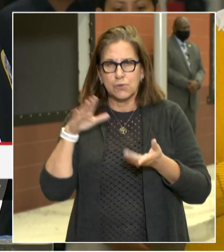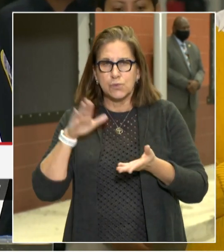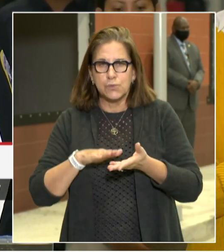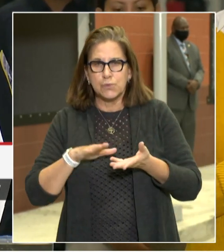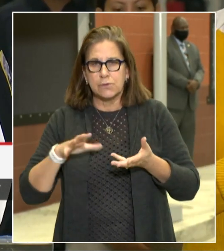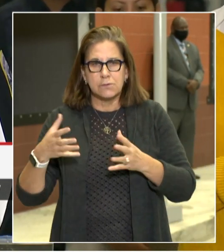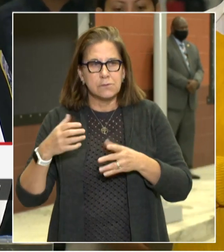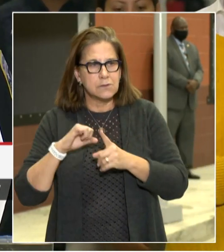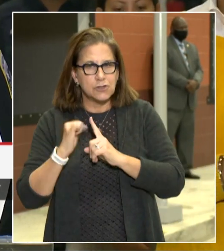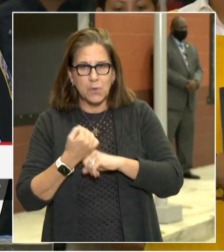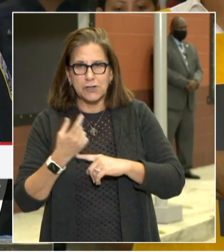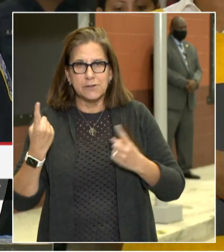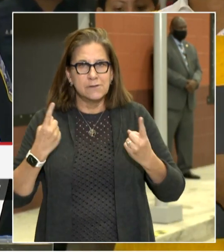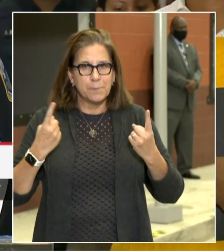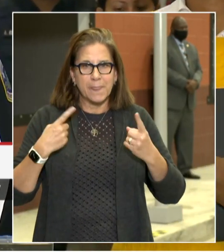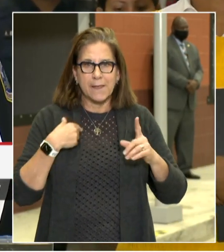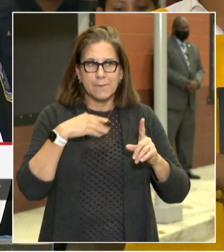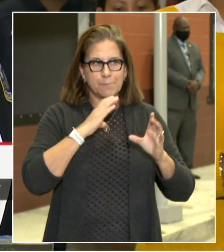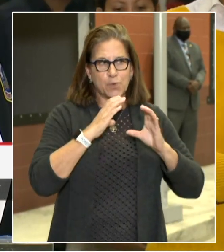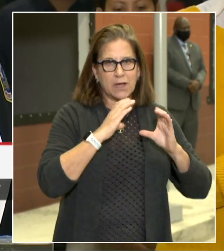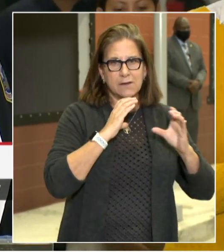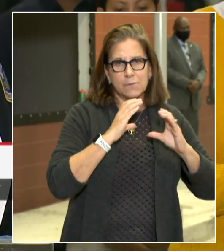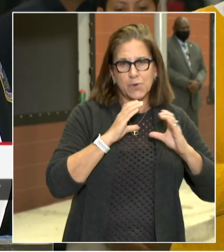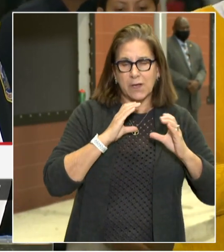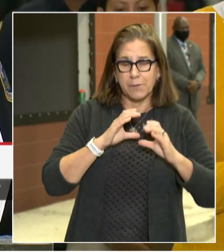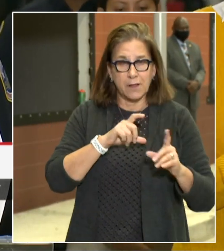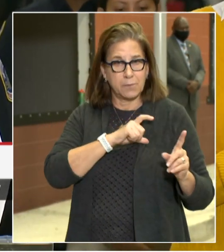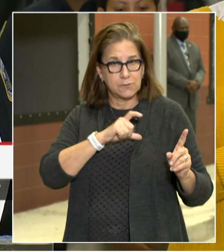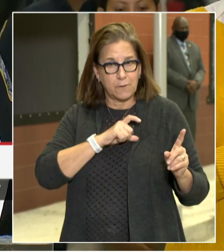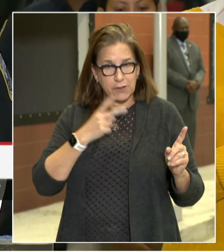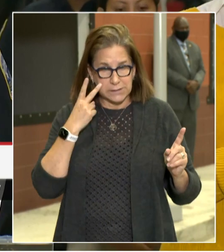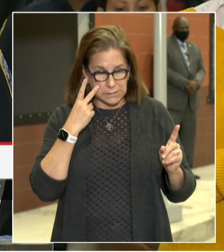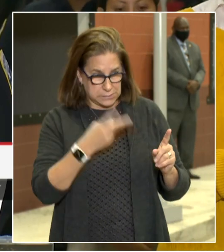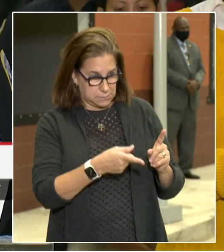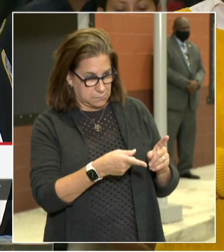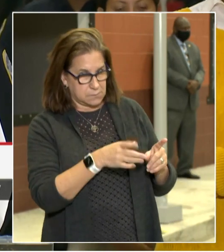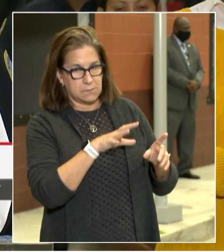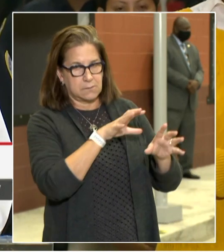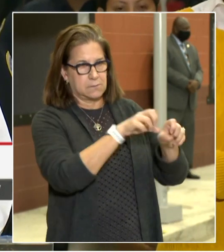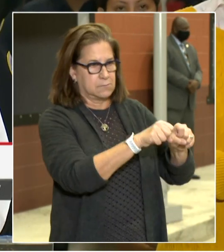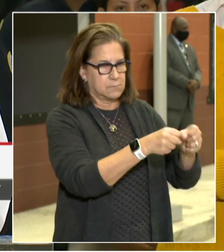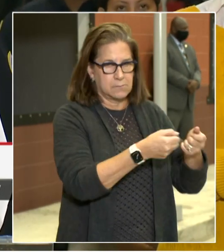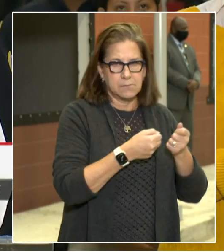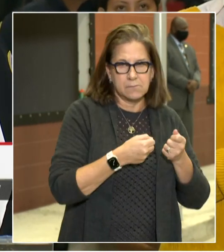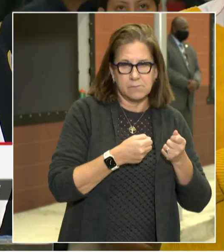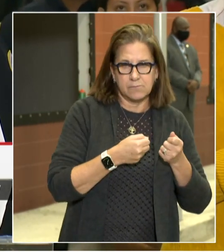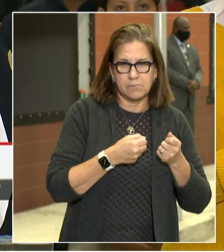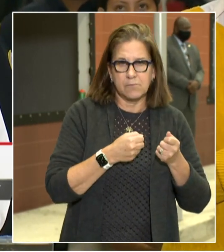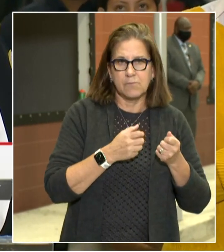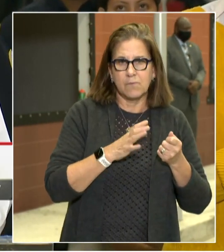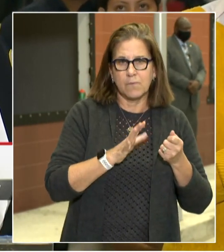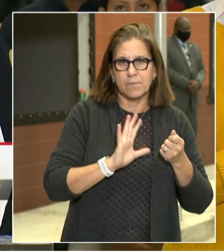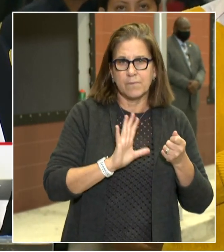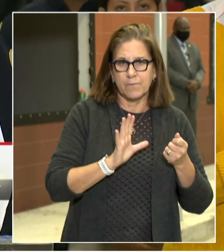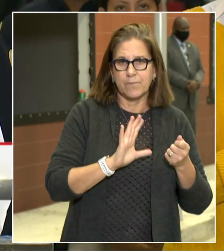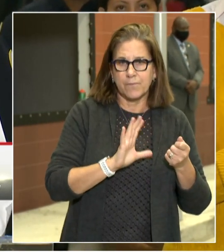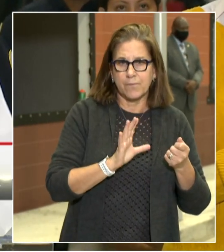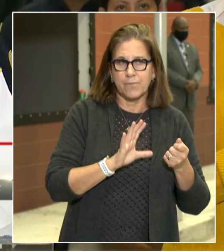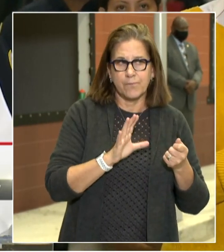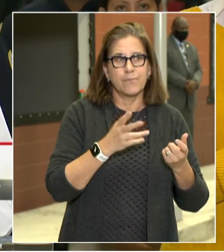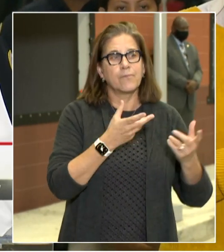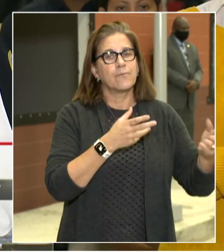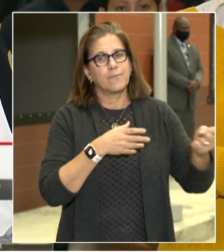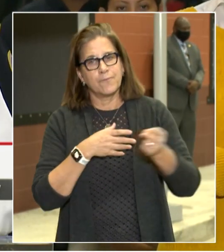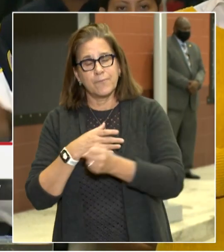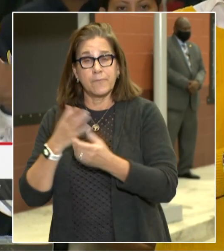be disciplined as a result of, whatever that interaction, potentially negative interaction with the public. Doesn't mean that that person doesn't get disciplined for it.